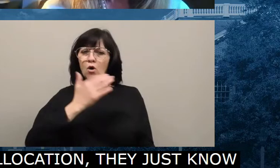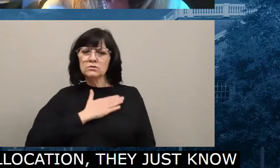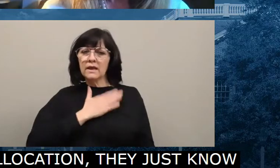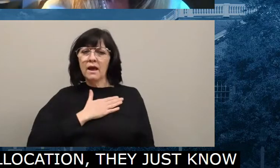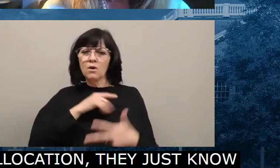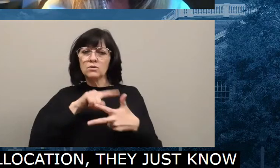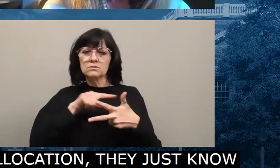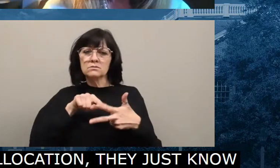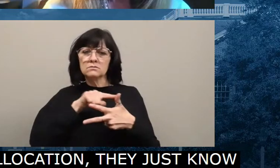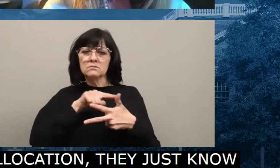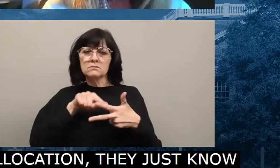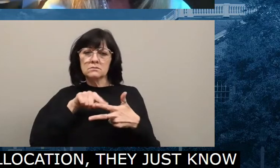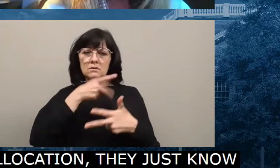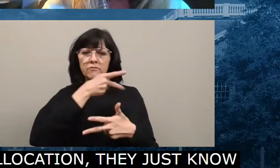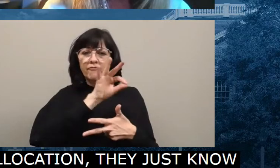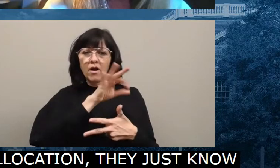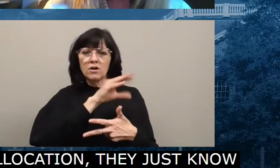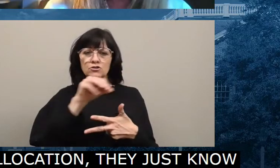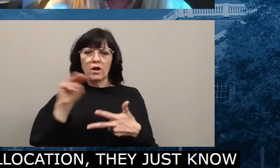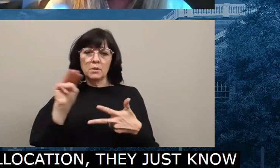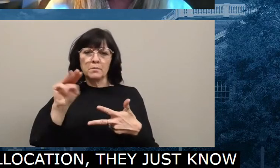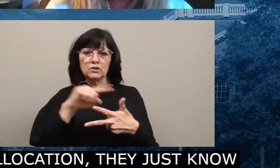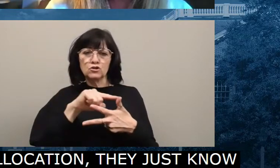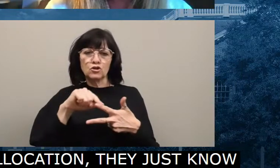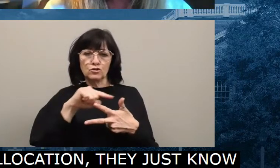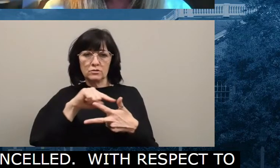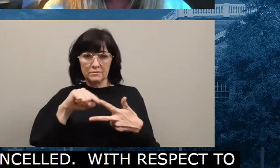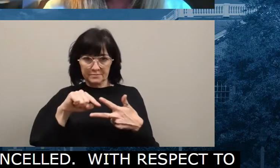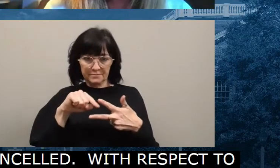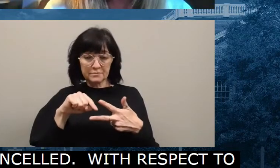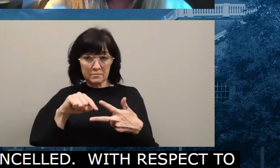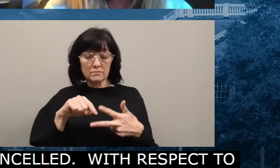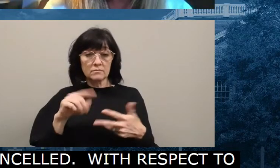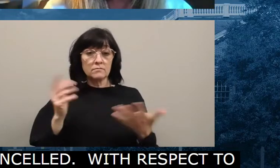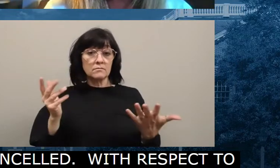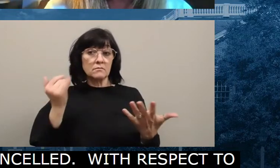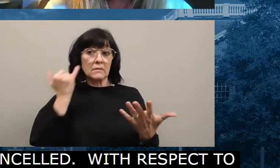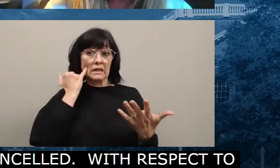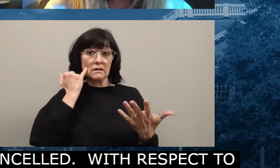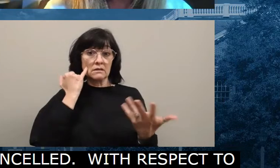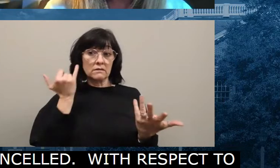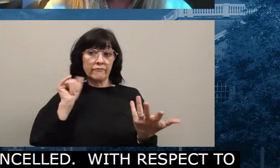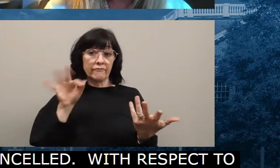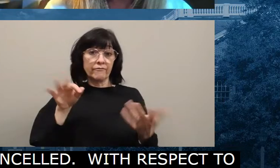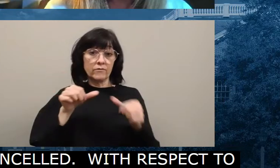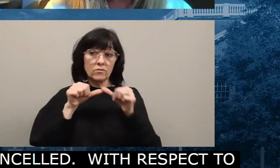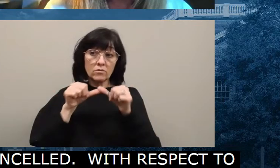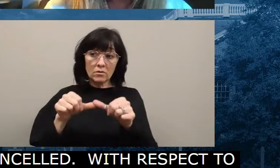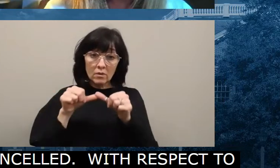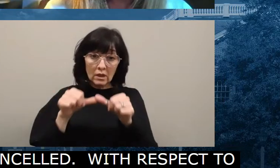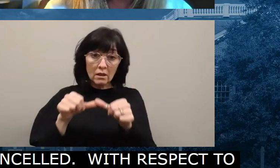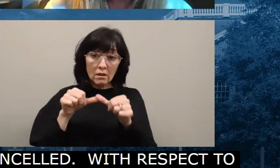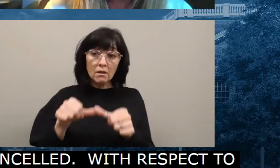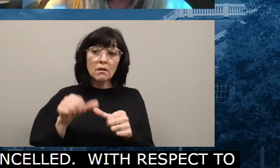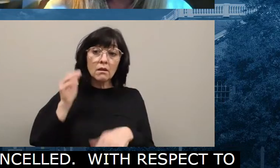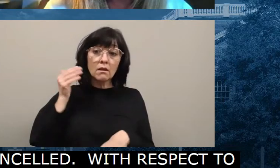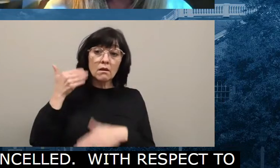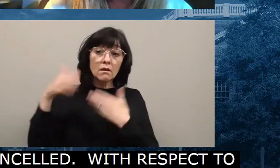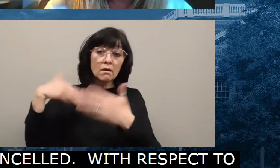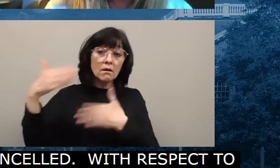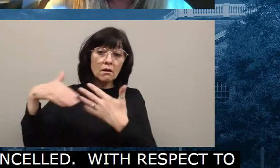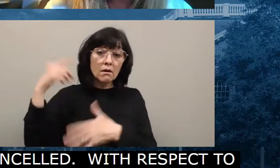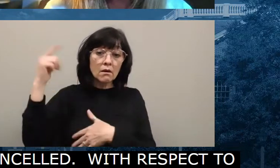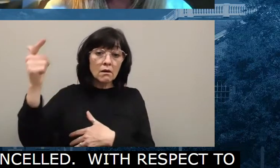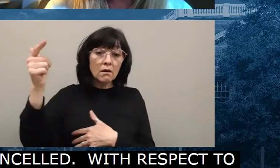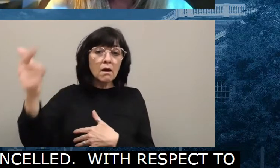vaccinations at the venues that we're working. Now, if it goes on beyond that, then it will have a larger impact on our operations